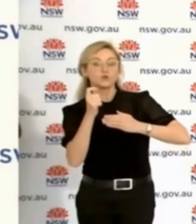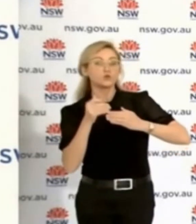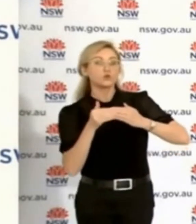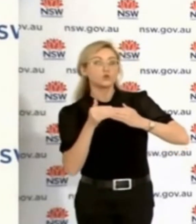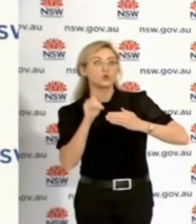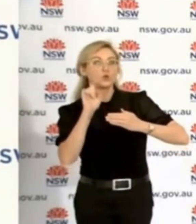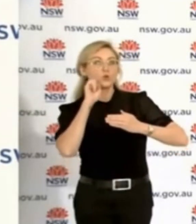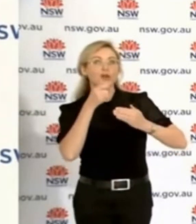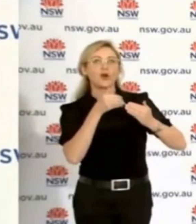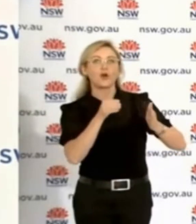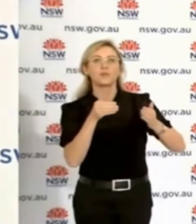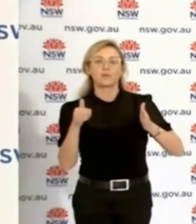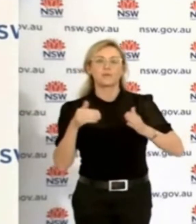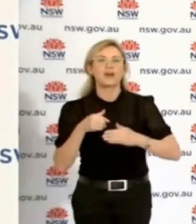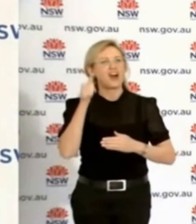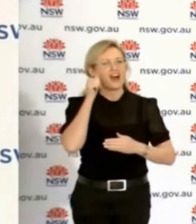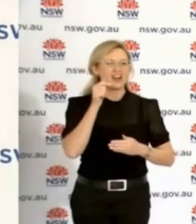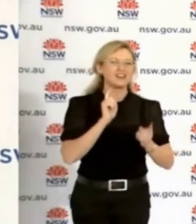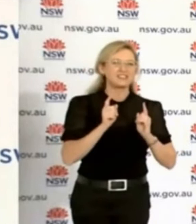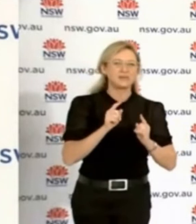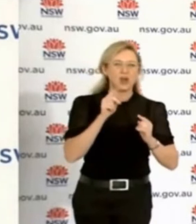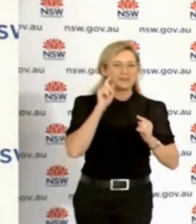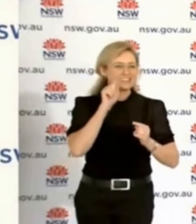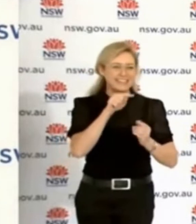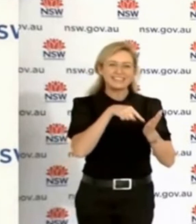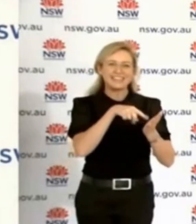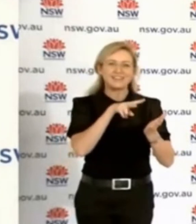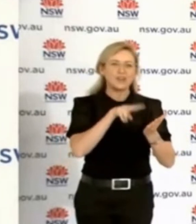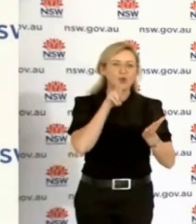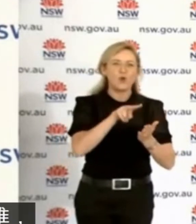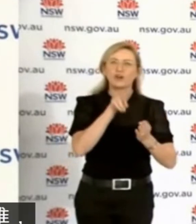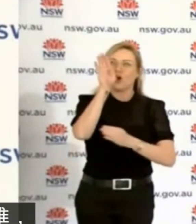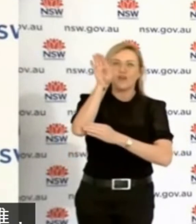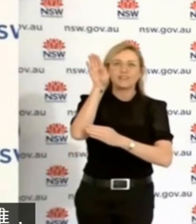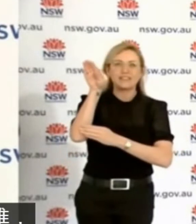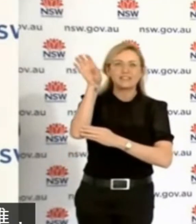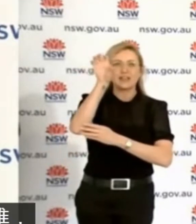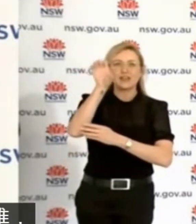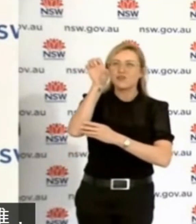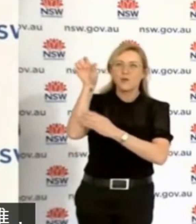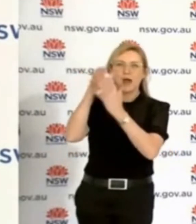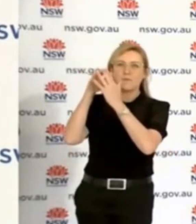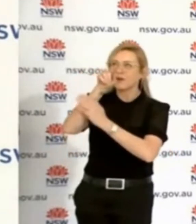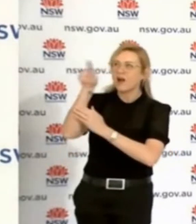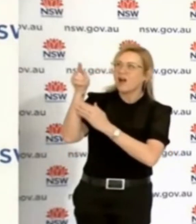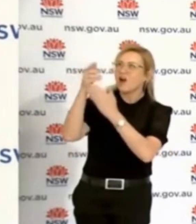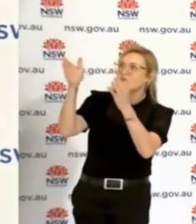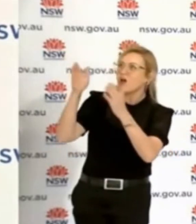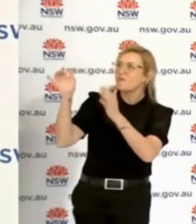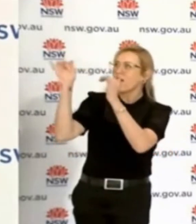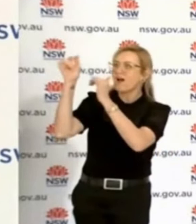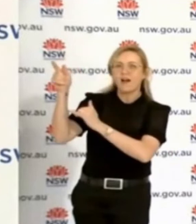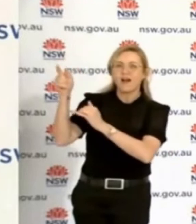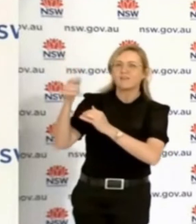I know it can be difficult when we look overseas and see the activity and the fact that there are greater freedoms in certain countries around the world, but it should also fill